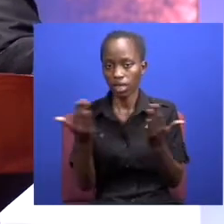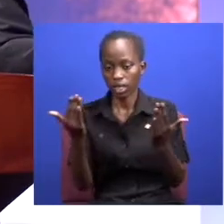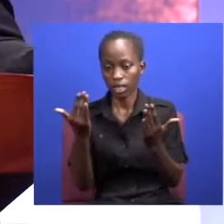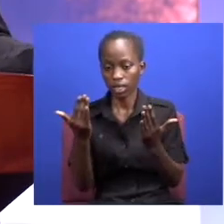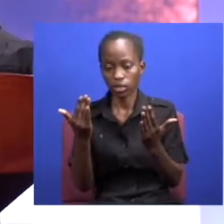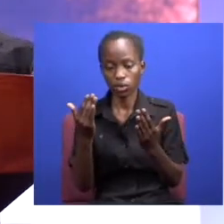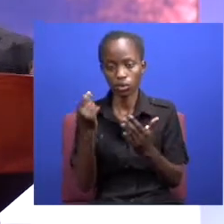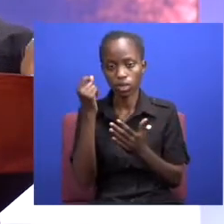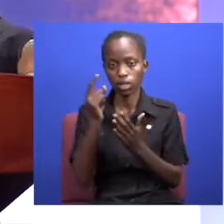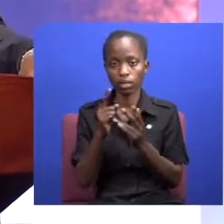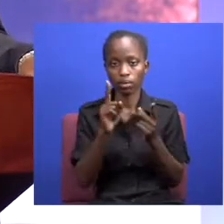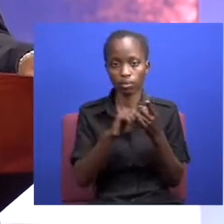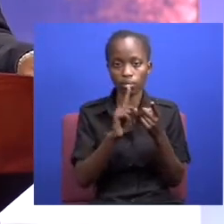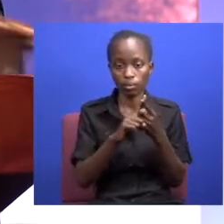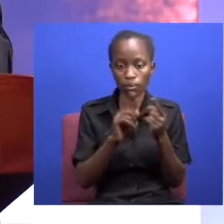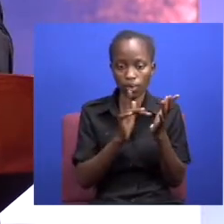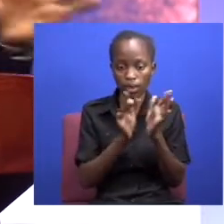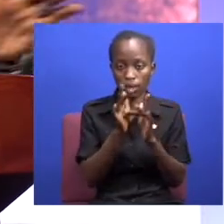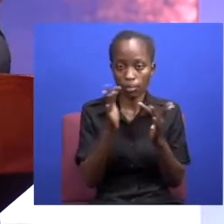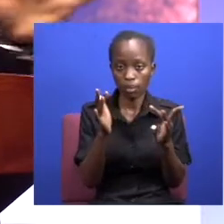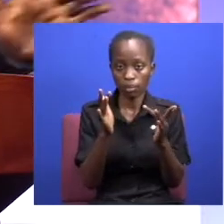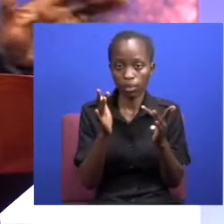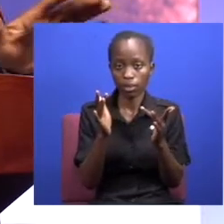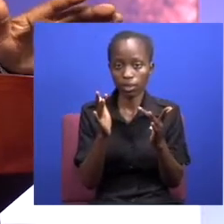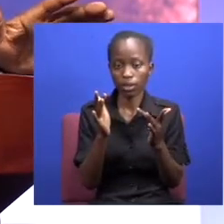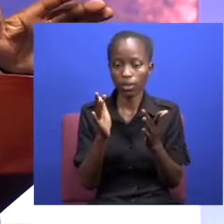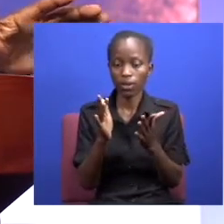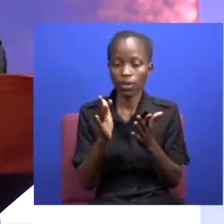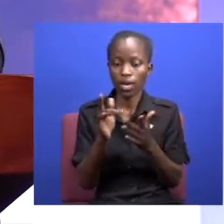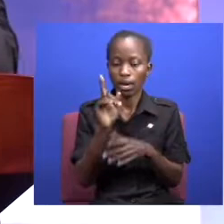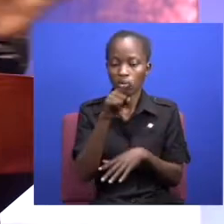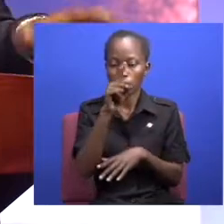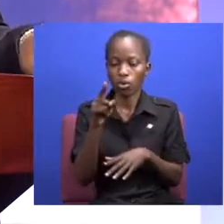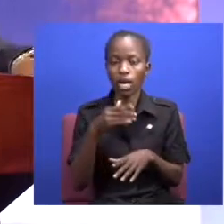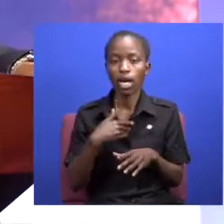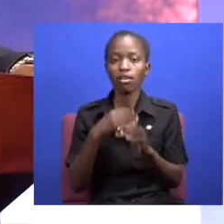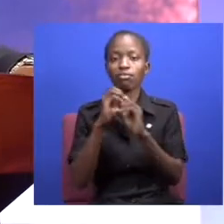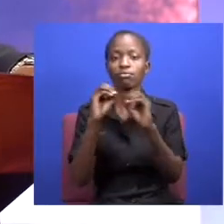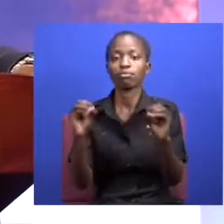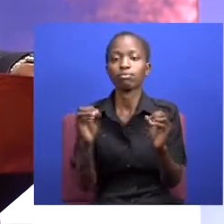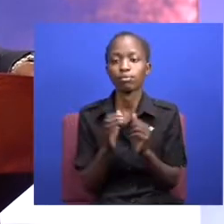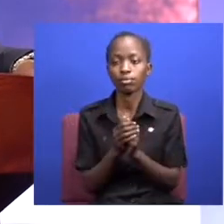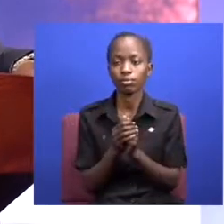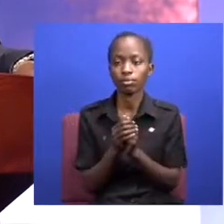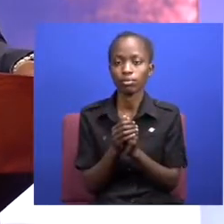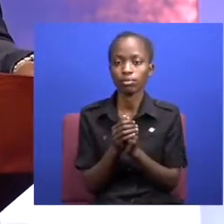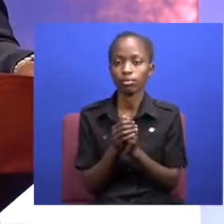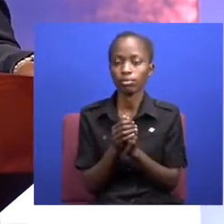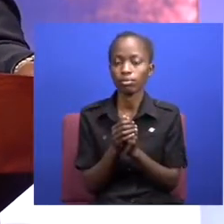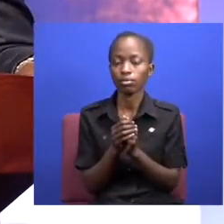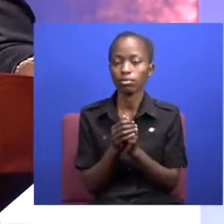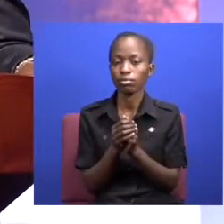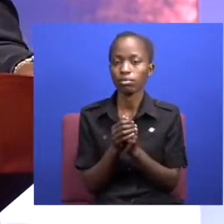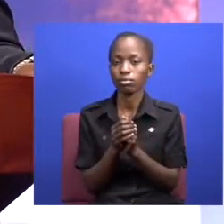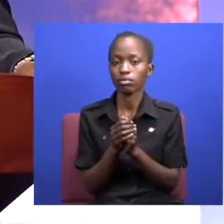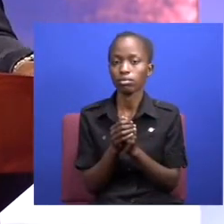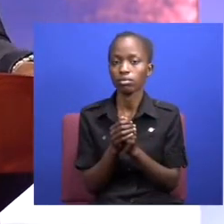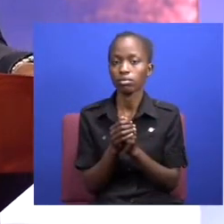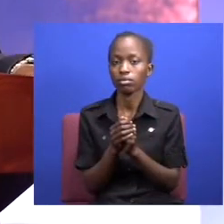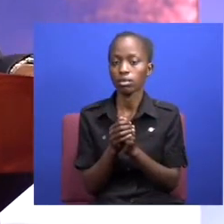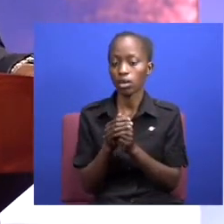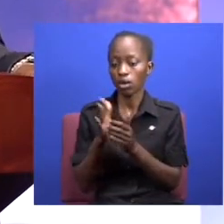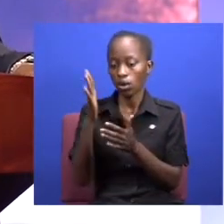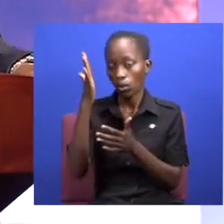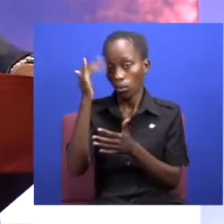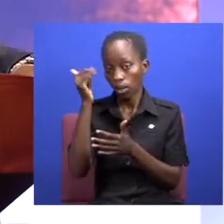is this, that the scripture is without error, has no error. And this is just a logical conclusion based on the